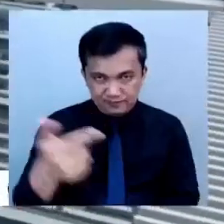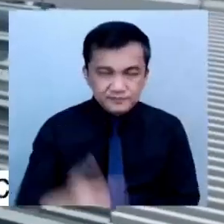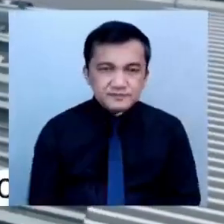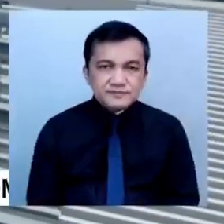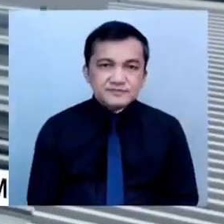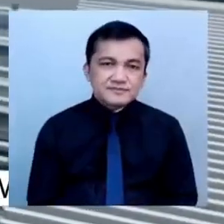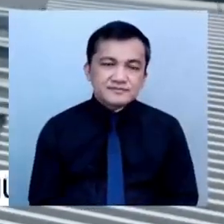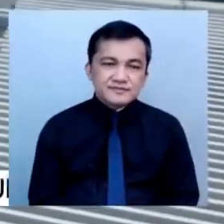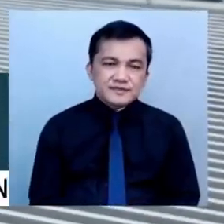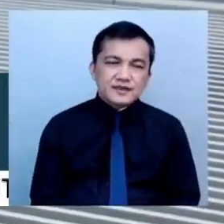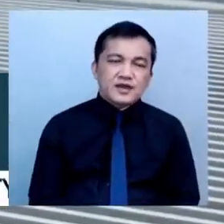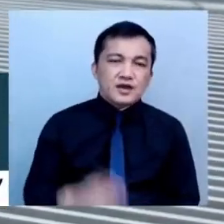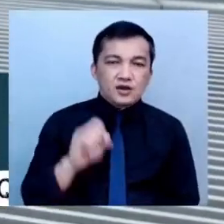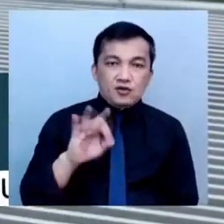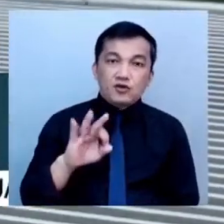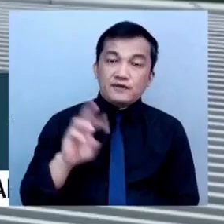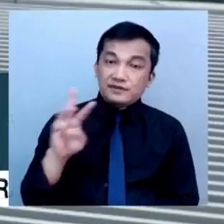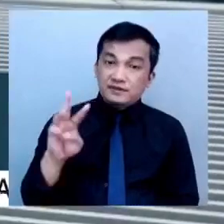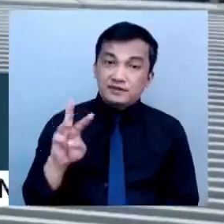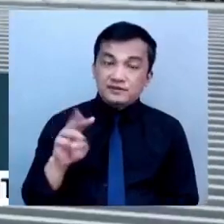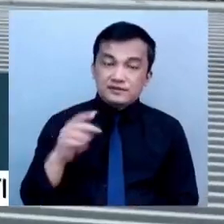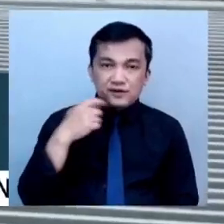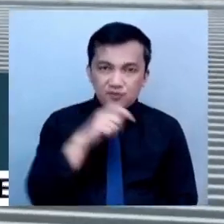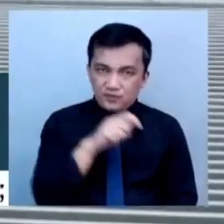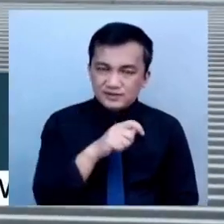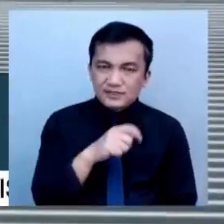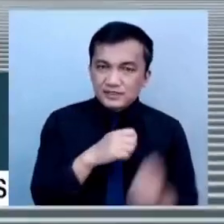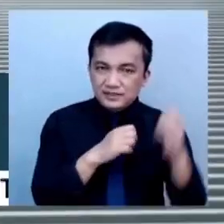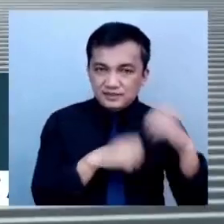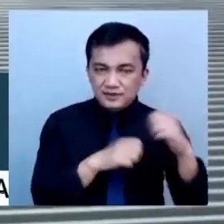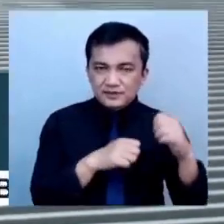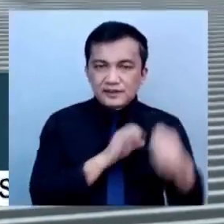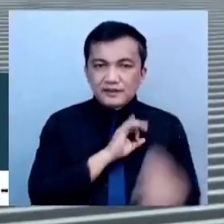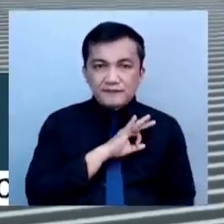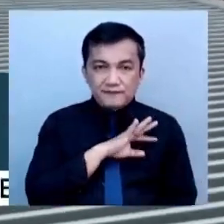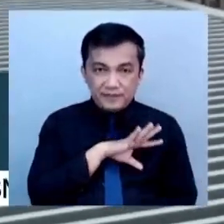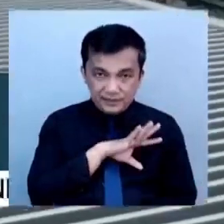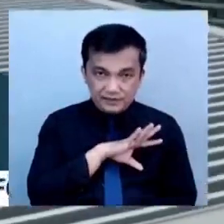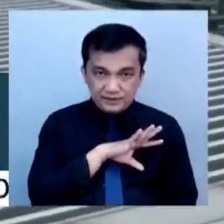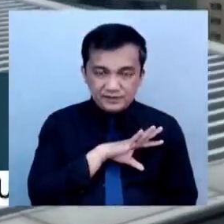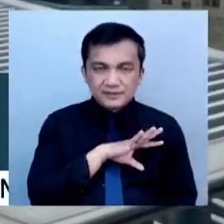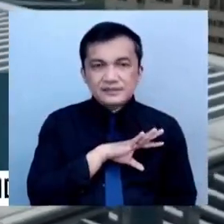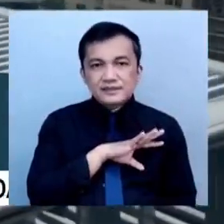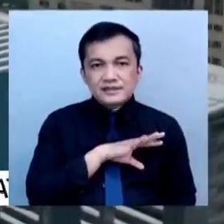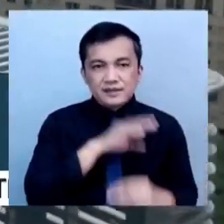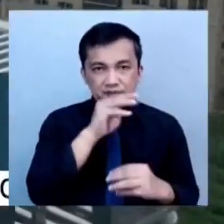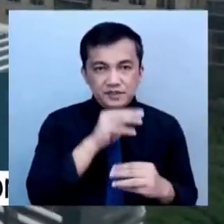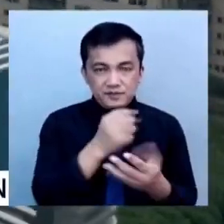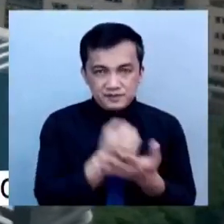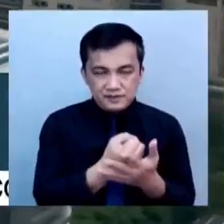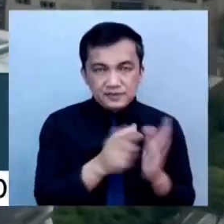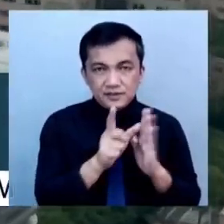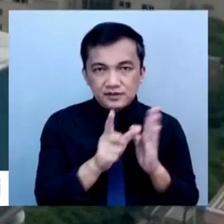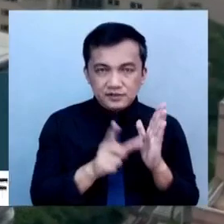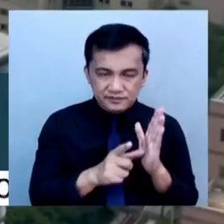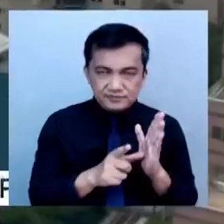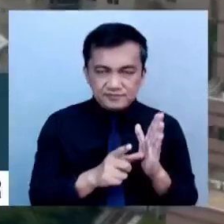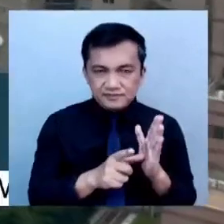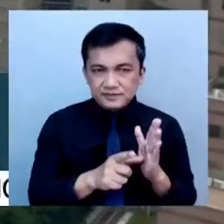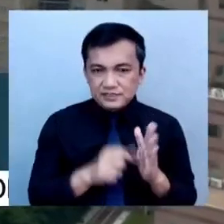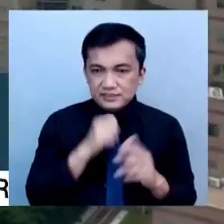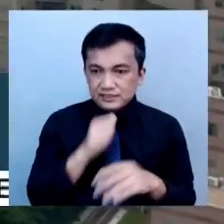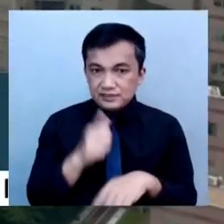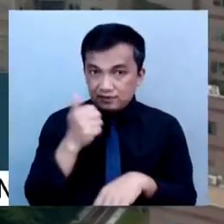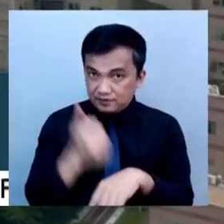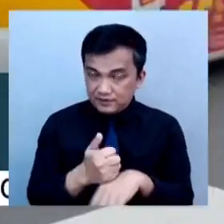Overseas Filipino workers in Taiwan are expected to benefit from a new minimum wage law that not only affirms a